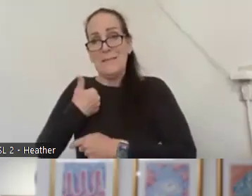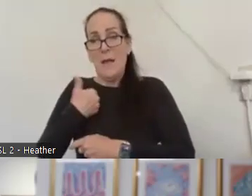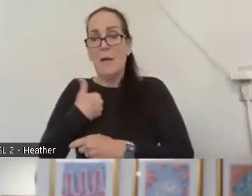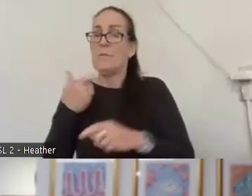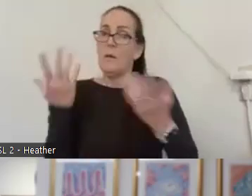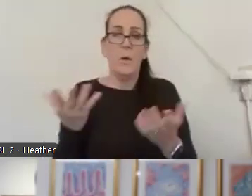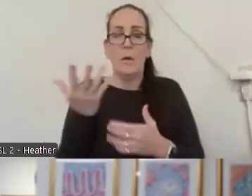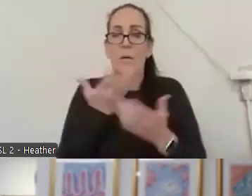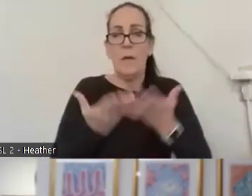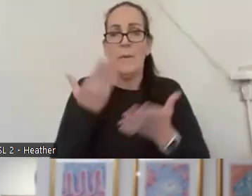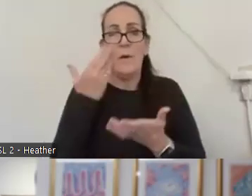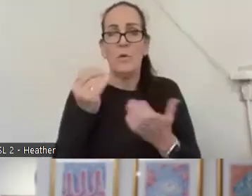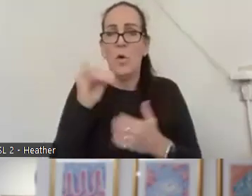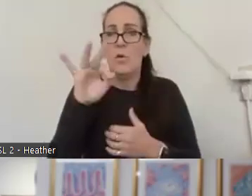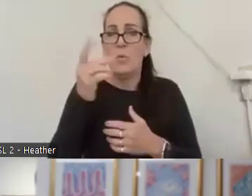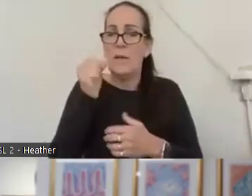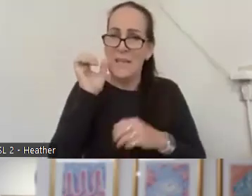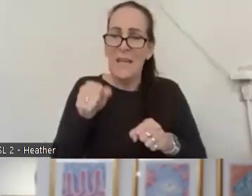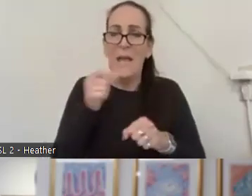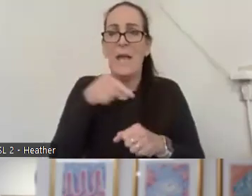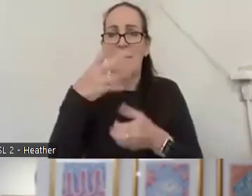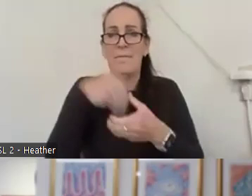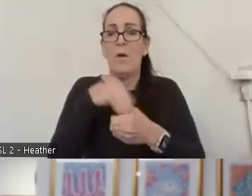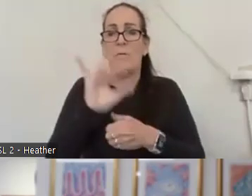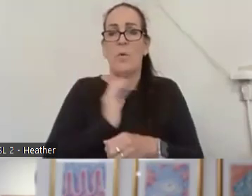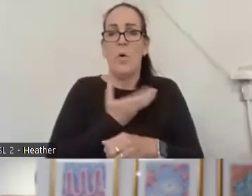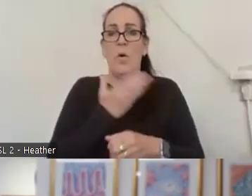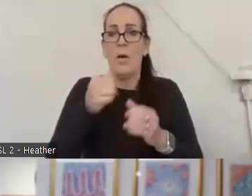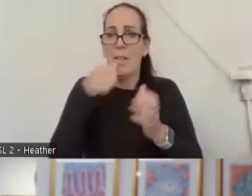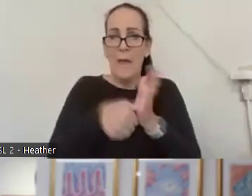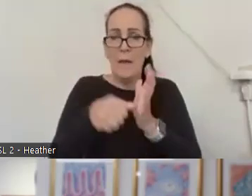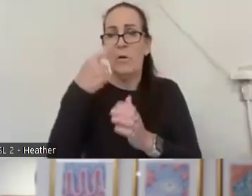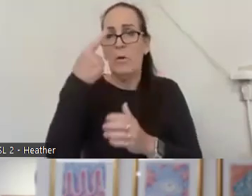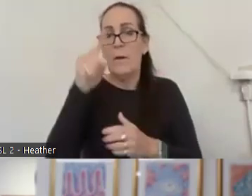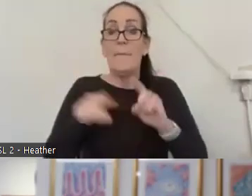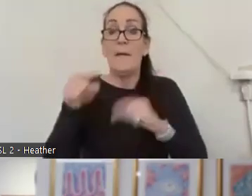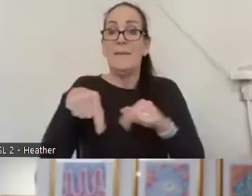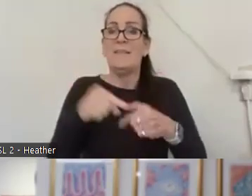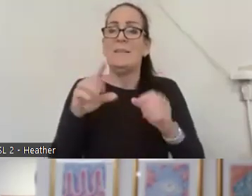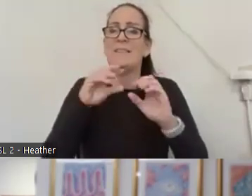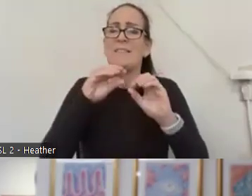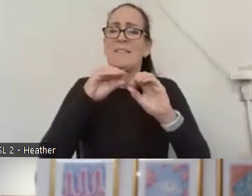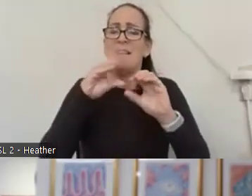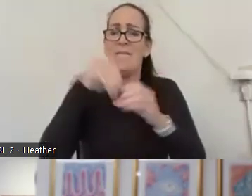this is something maybe we can include in our letter to the secretary at the end, but this is a Department of Healthcare Services